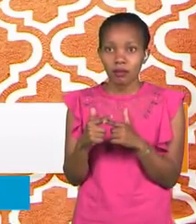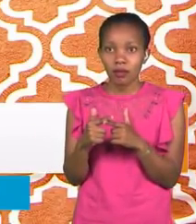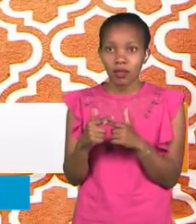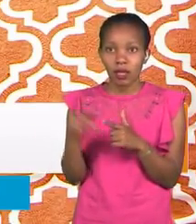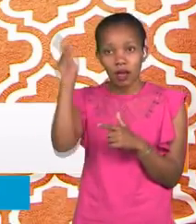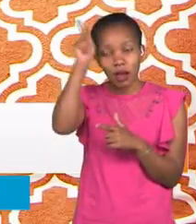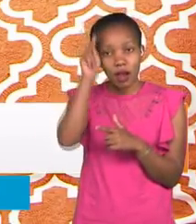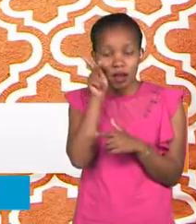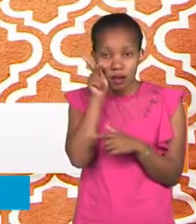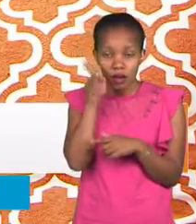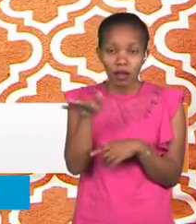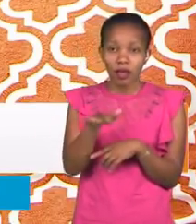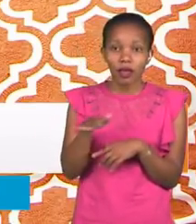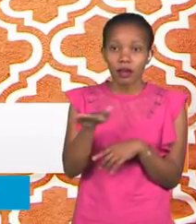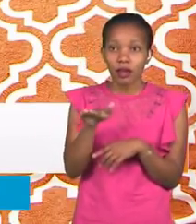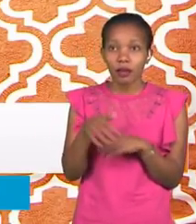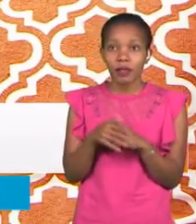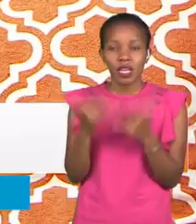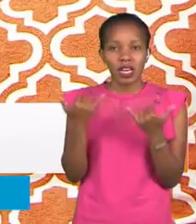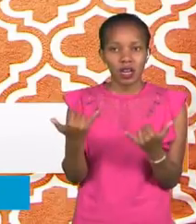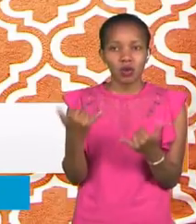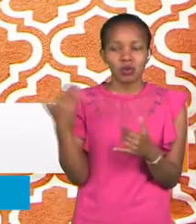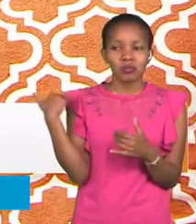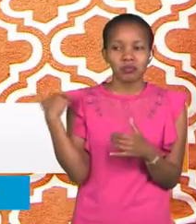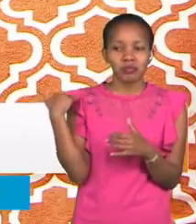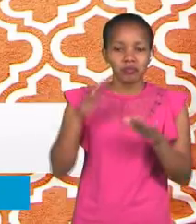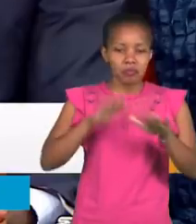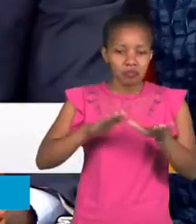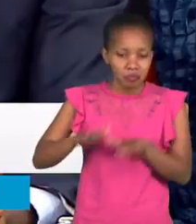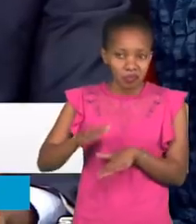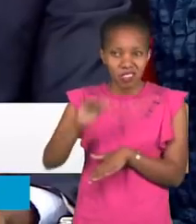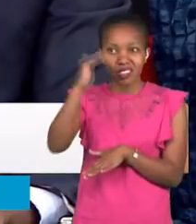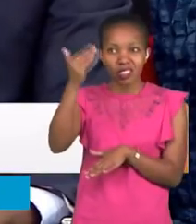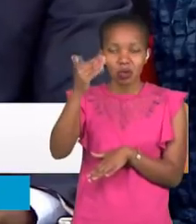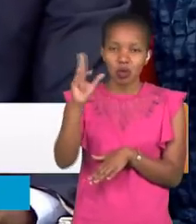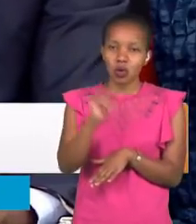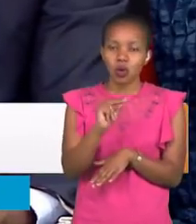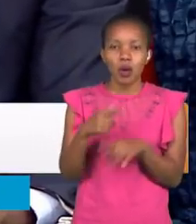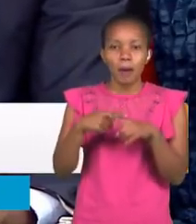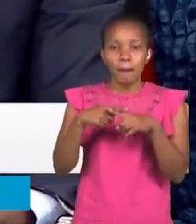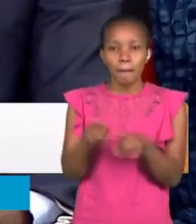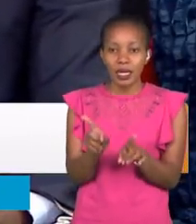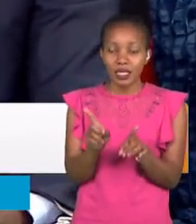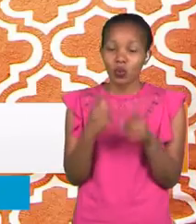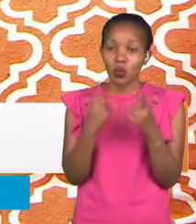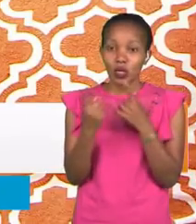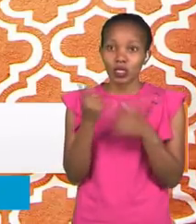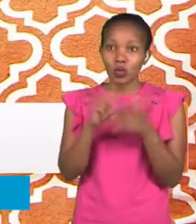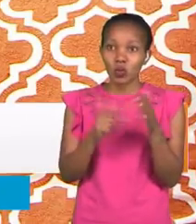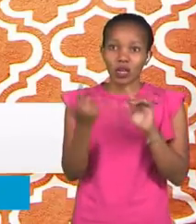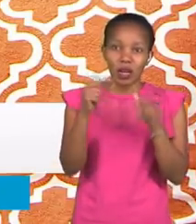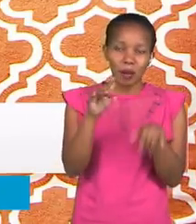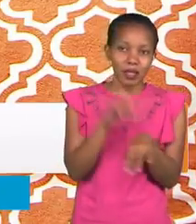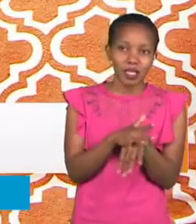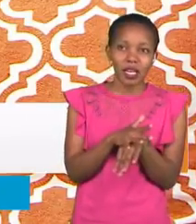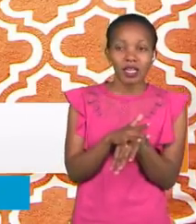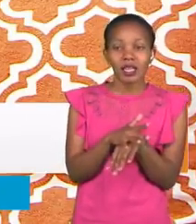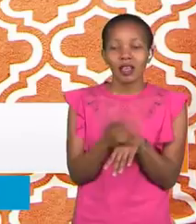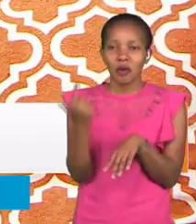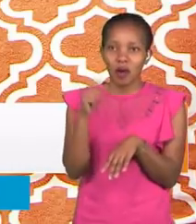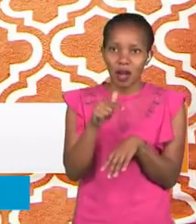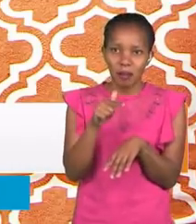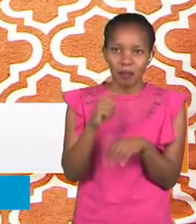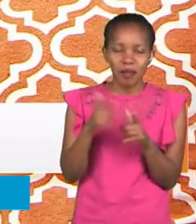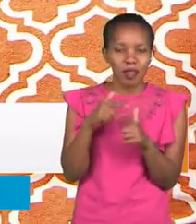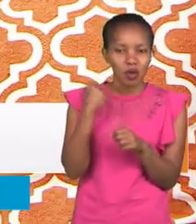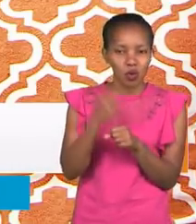area generally. Okay. Okay. So we are not disrupting traffic in town, okay. but we are okay. still saying, come, it's early okay. enough for you to come yeah. and then do